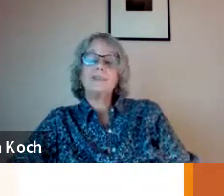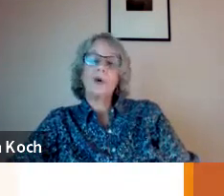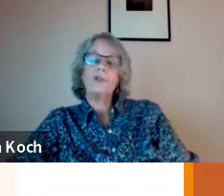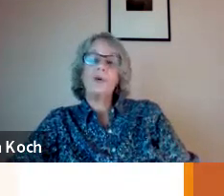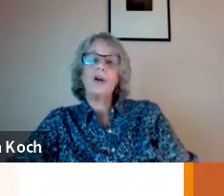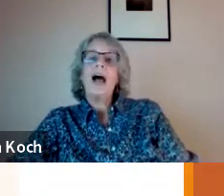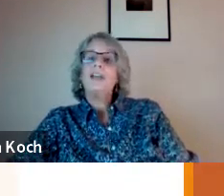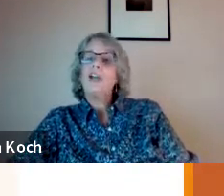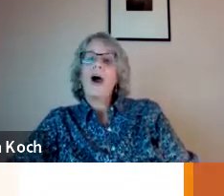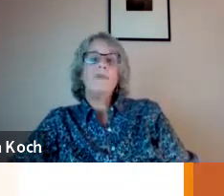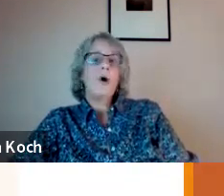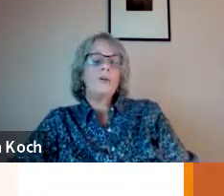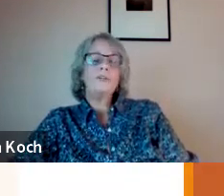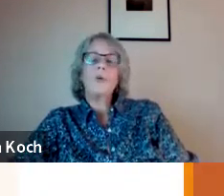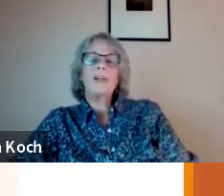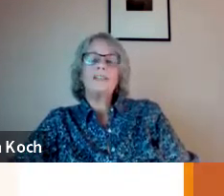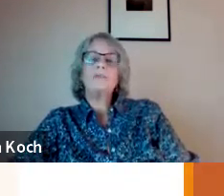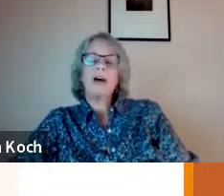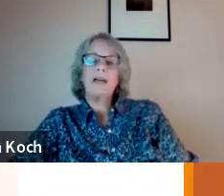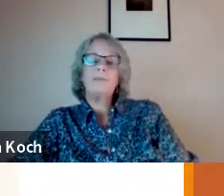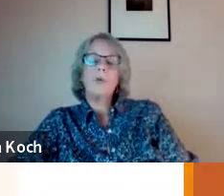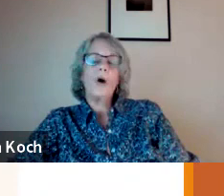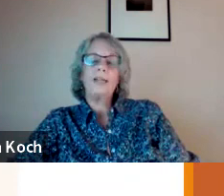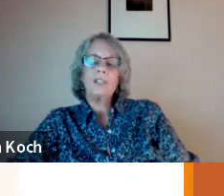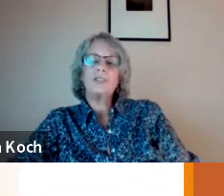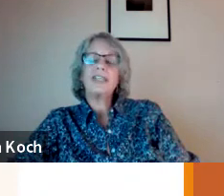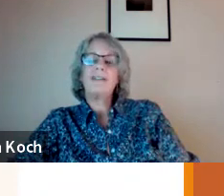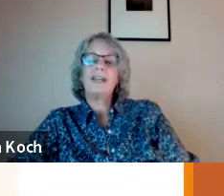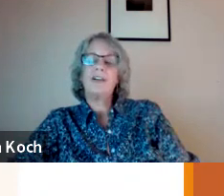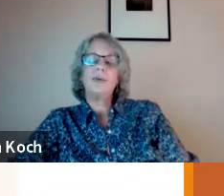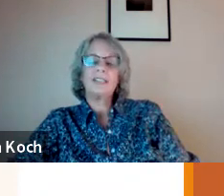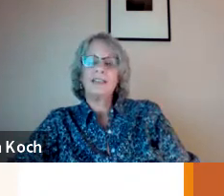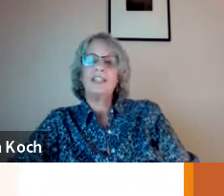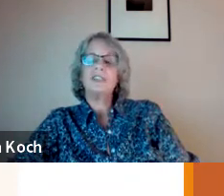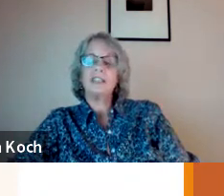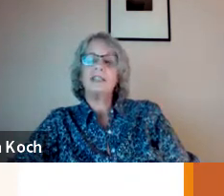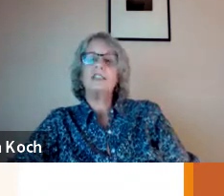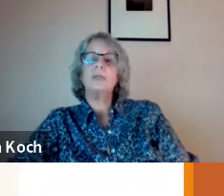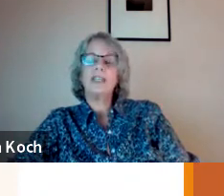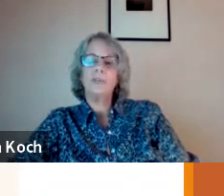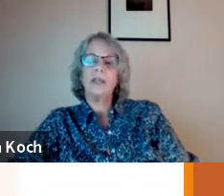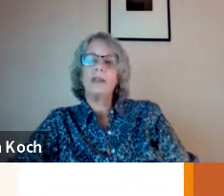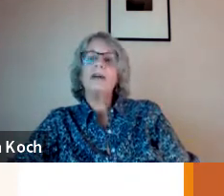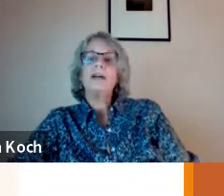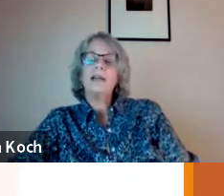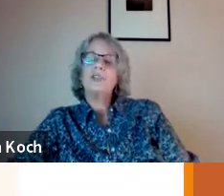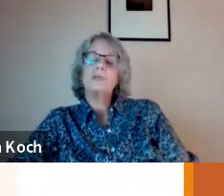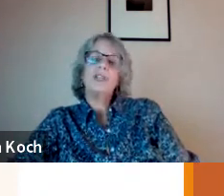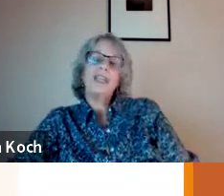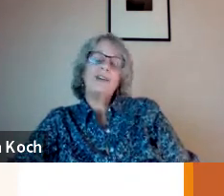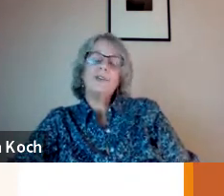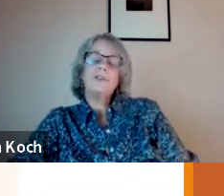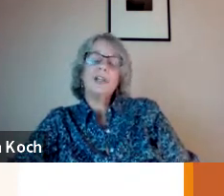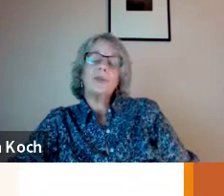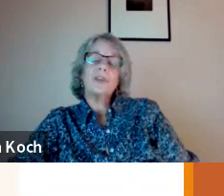this. His words were, I've wondered for quite some time why Mr. Italiano is in this facility to begin with. And